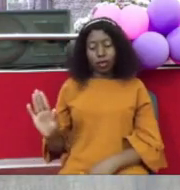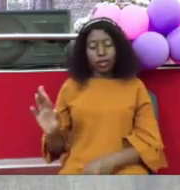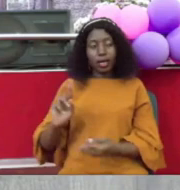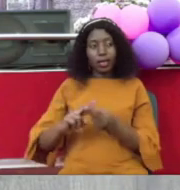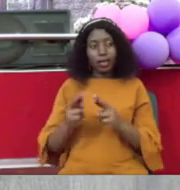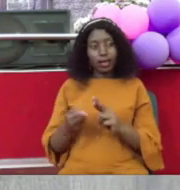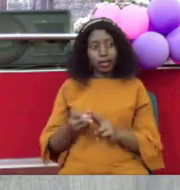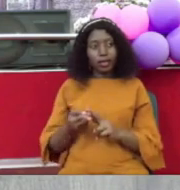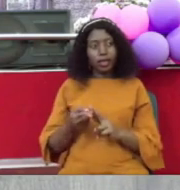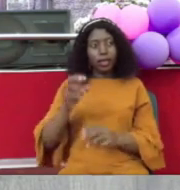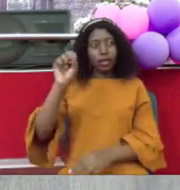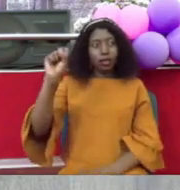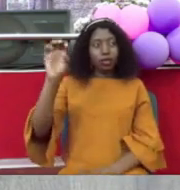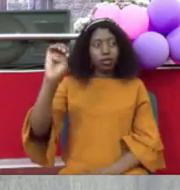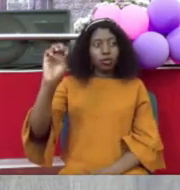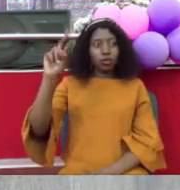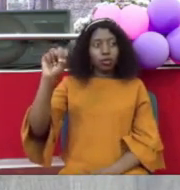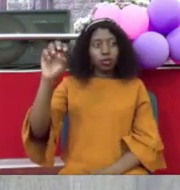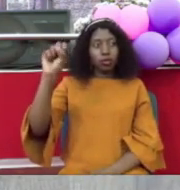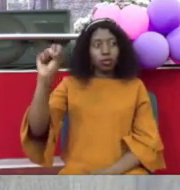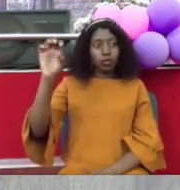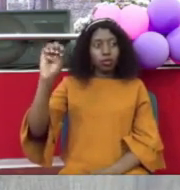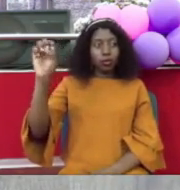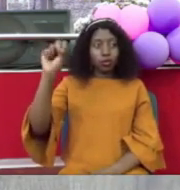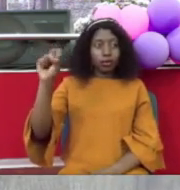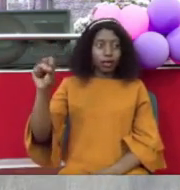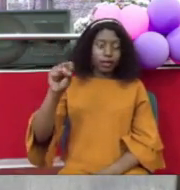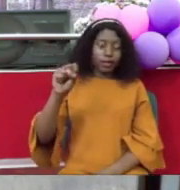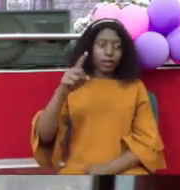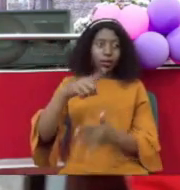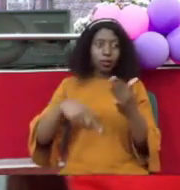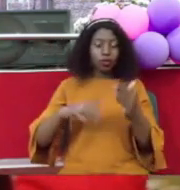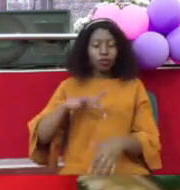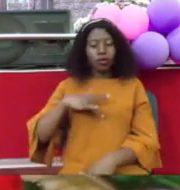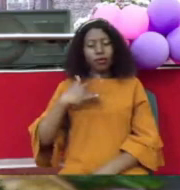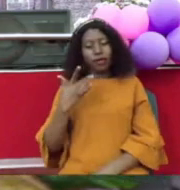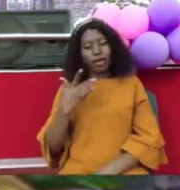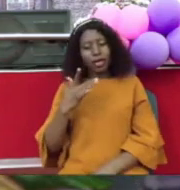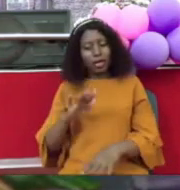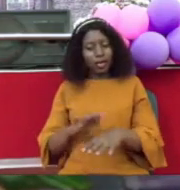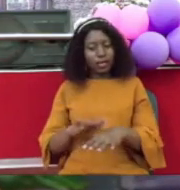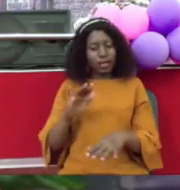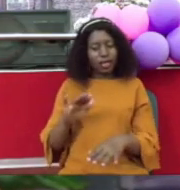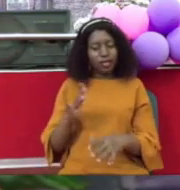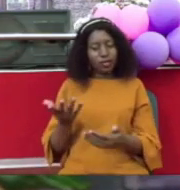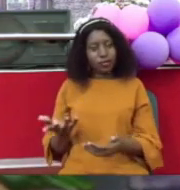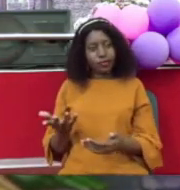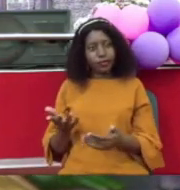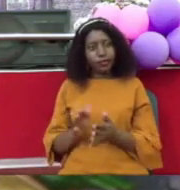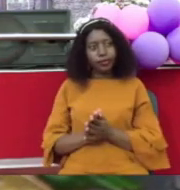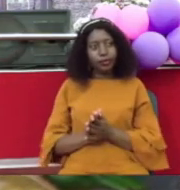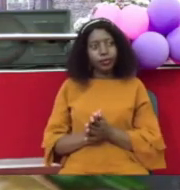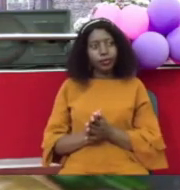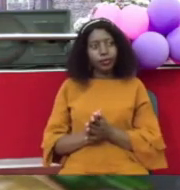we see, what we feel, what we touch. Ni mtazamo, tunayaona nini, tunashika nini, tunagusa nini. But